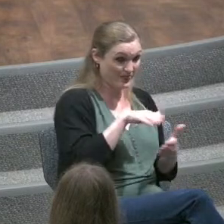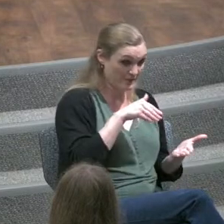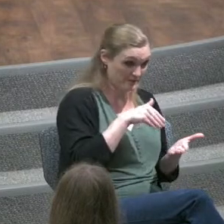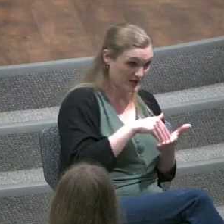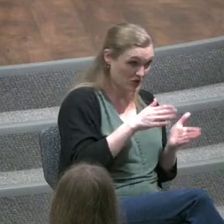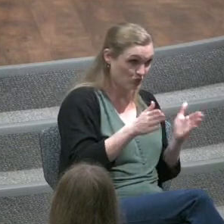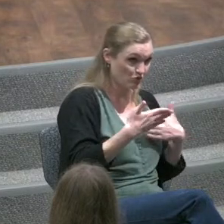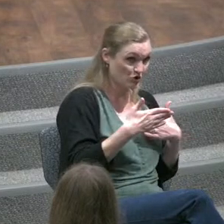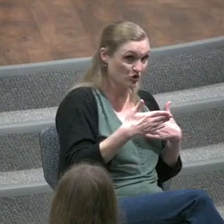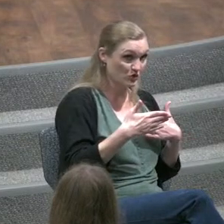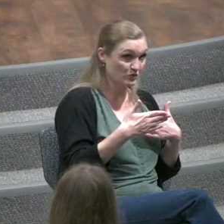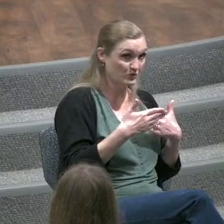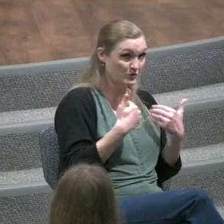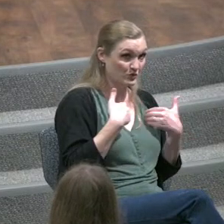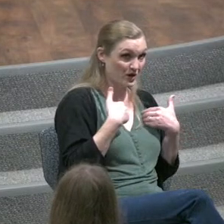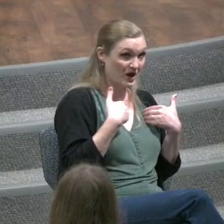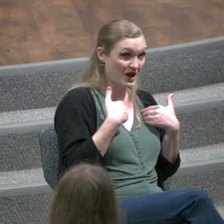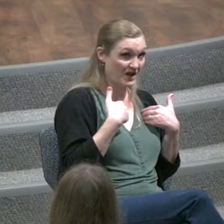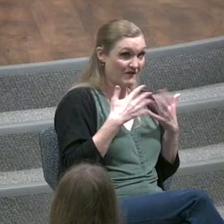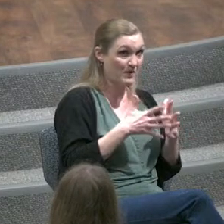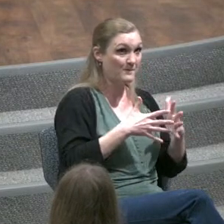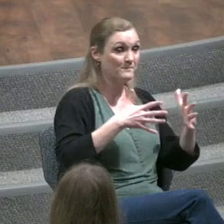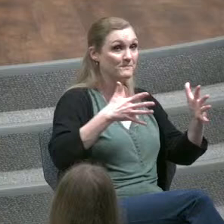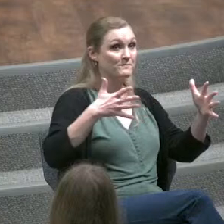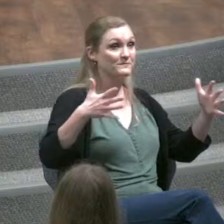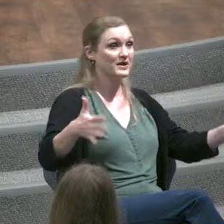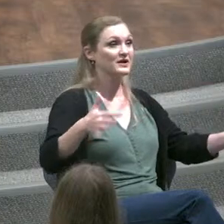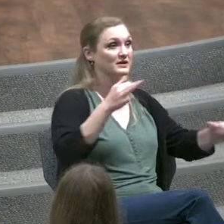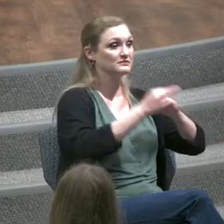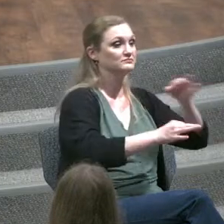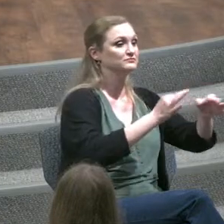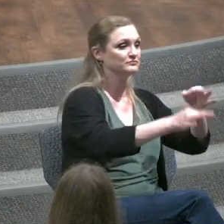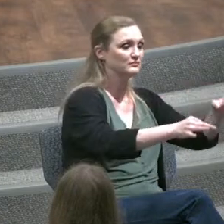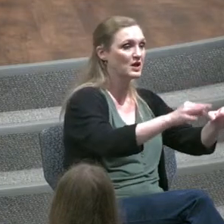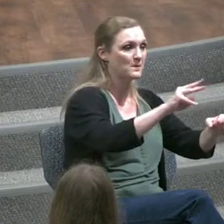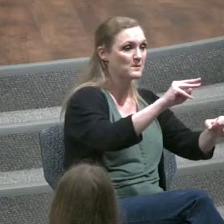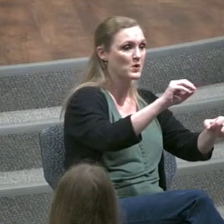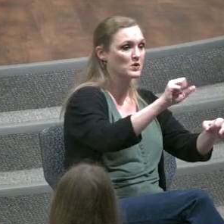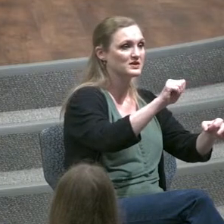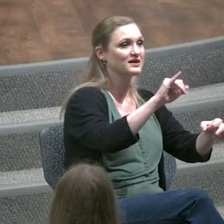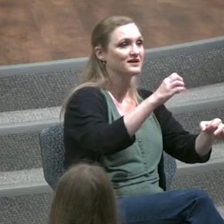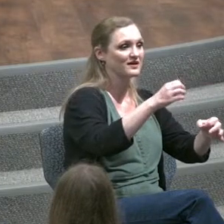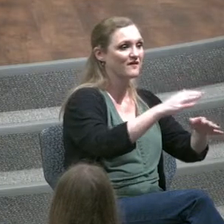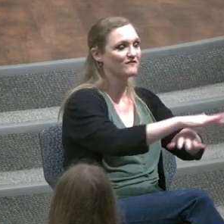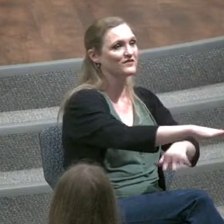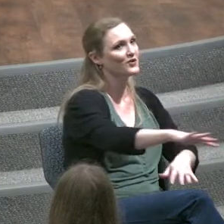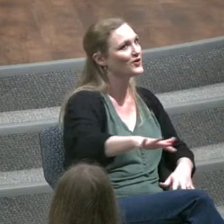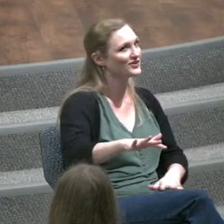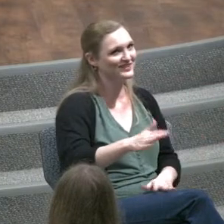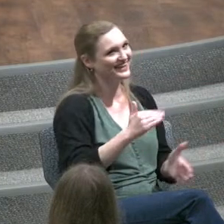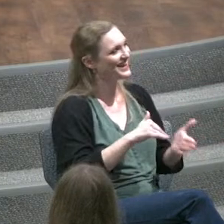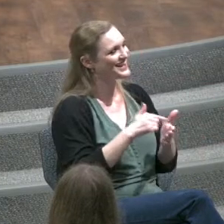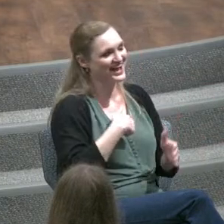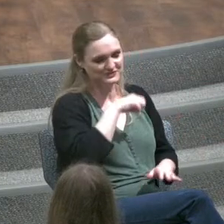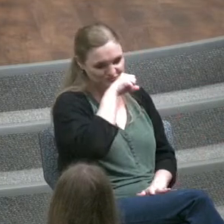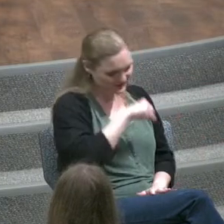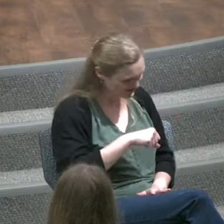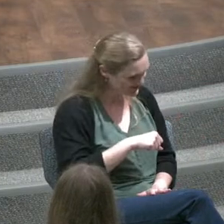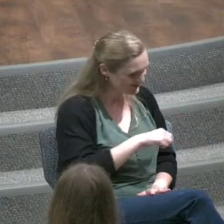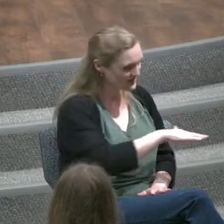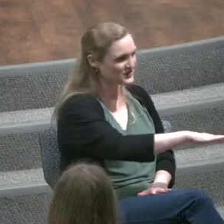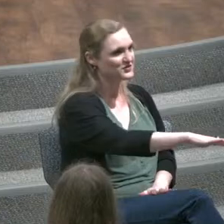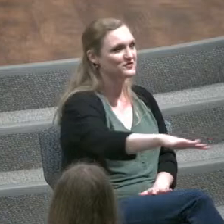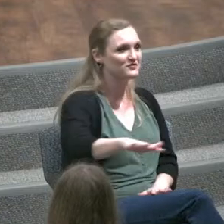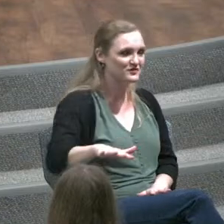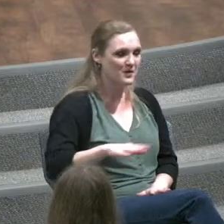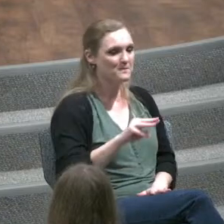center room, there is this giant mosaic floor. Beautiful. Again, I'm a sucker for mosaics. I love mosaics,